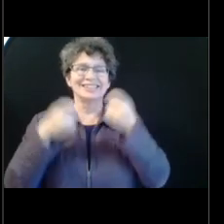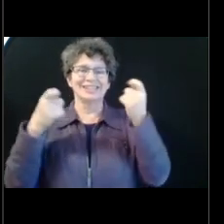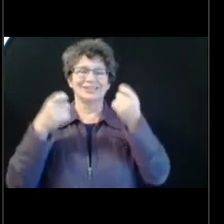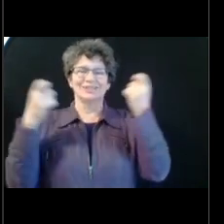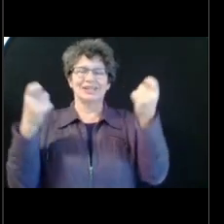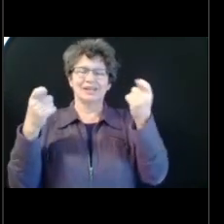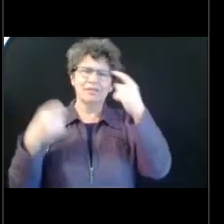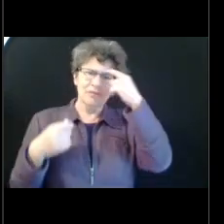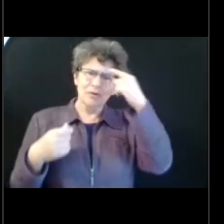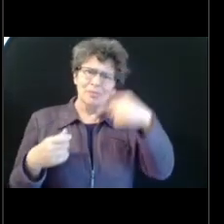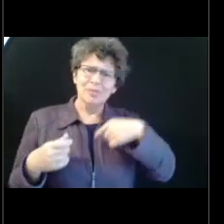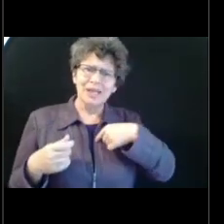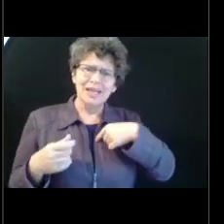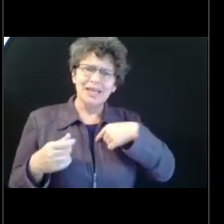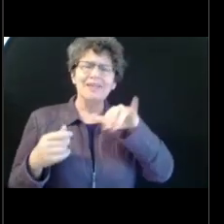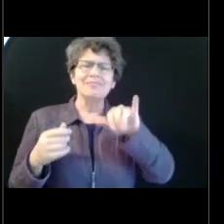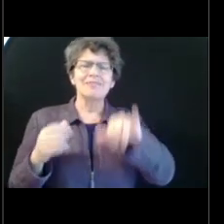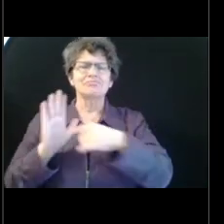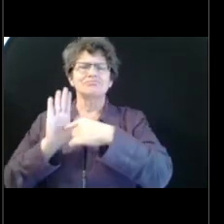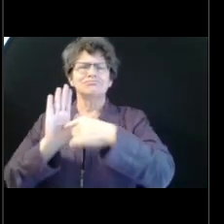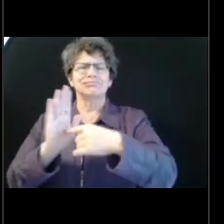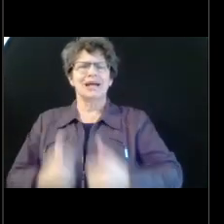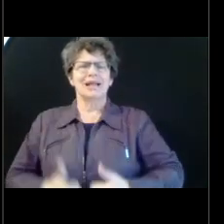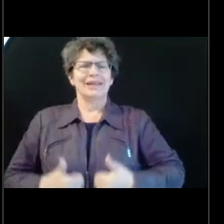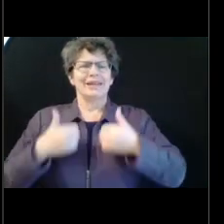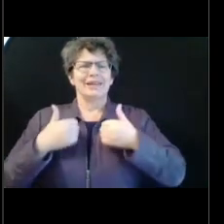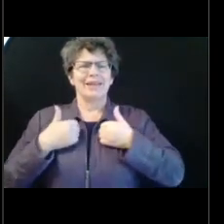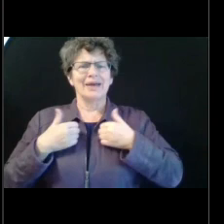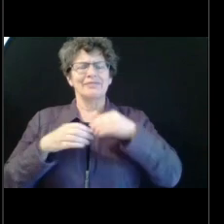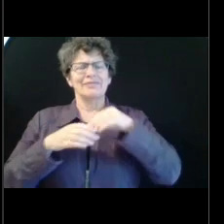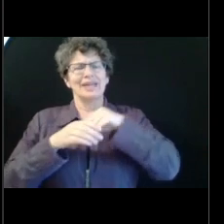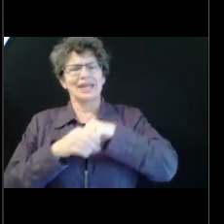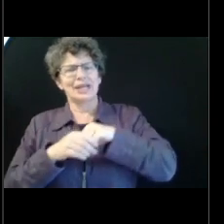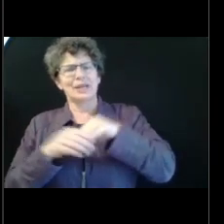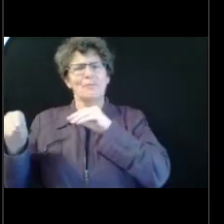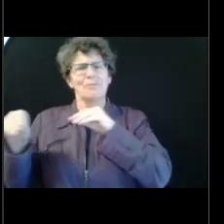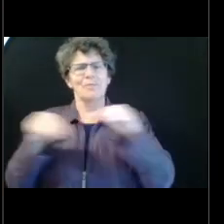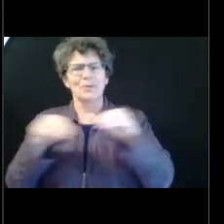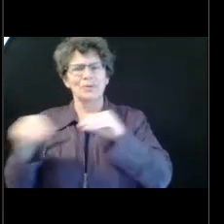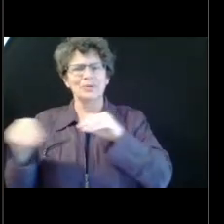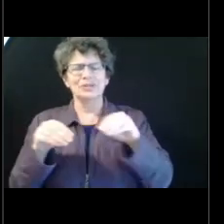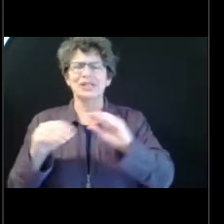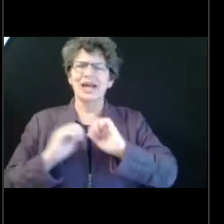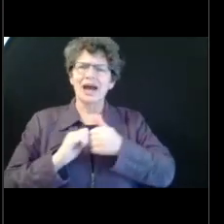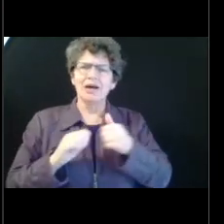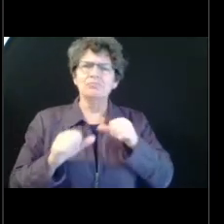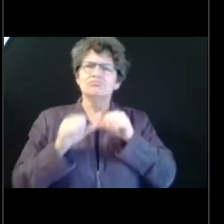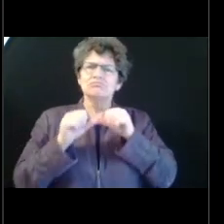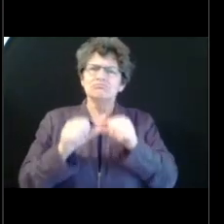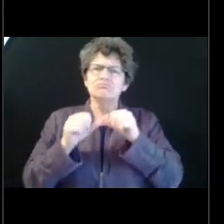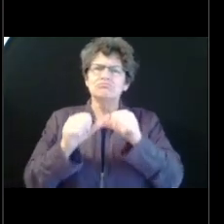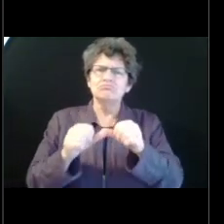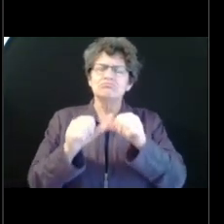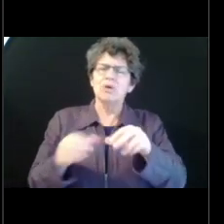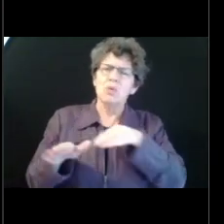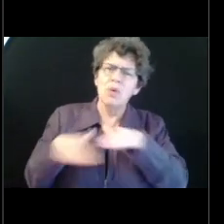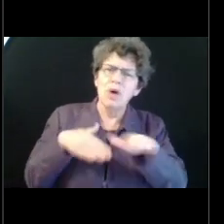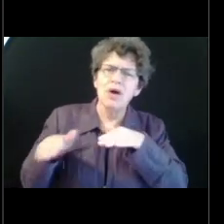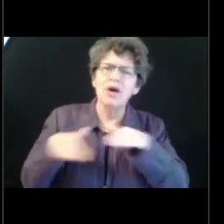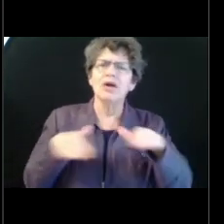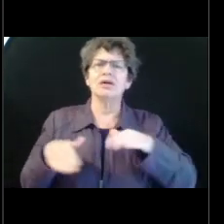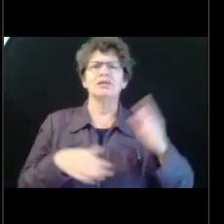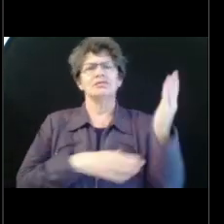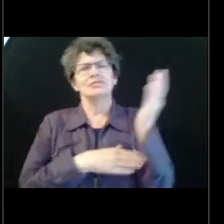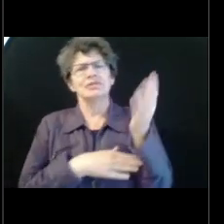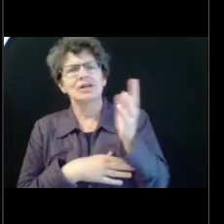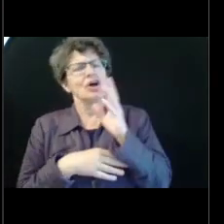life in motion really about. How did you stay vital? How do you stay walking, talking, interested,